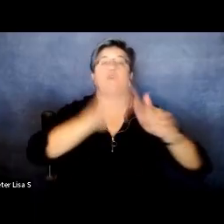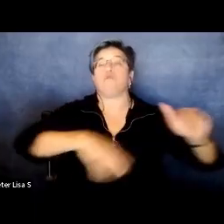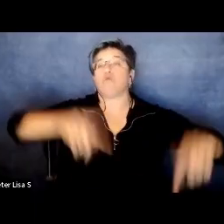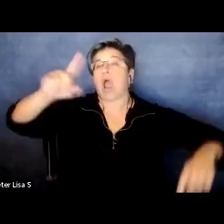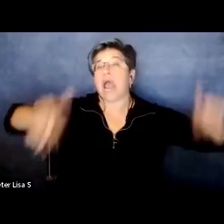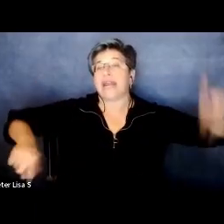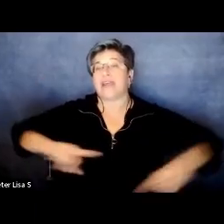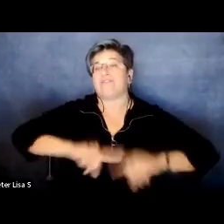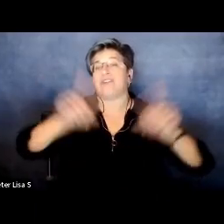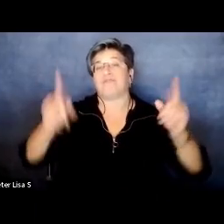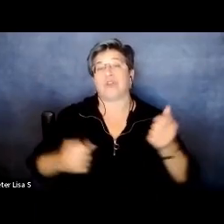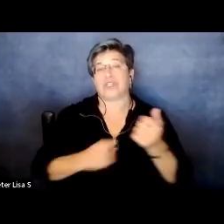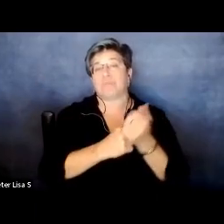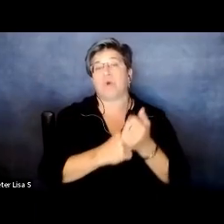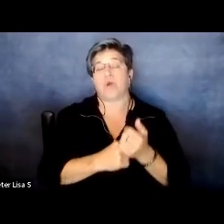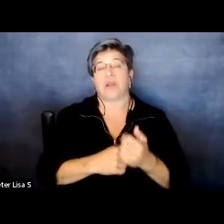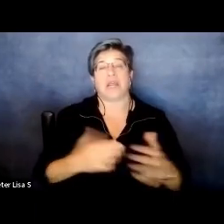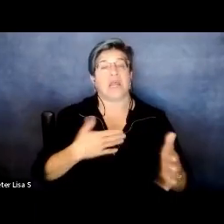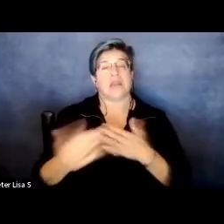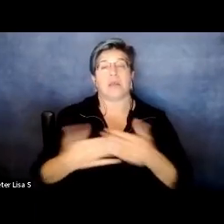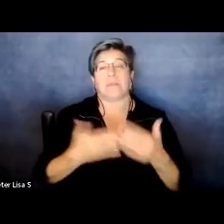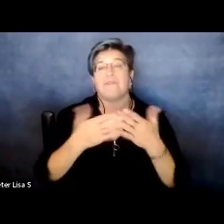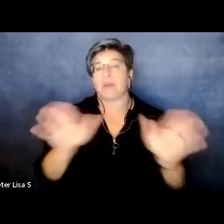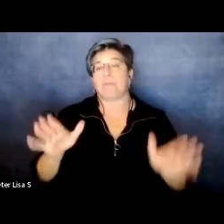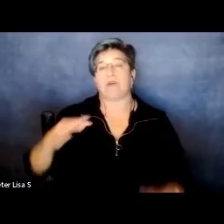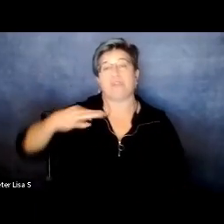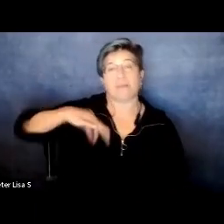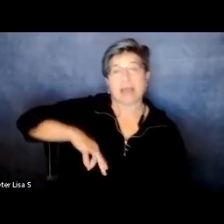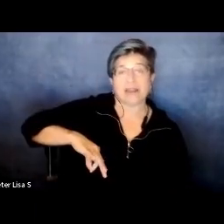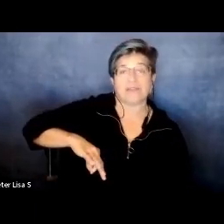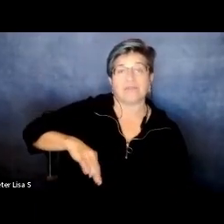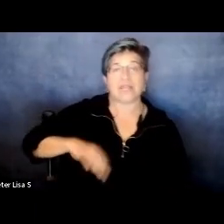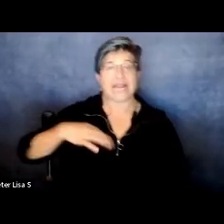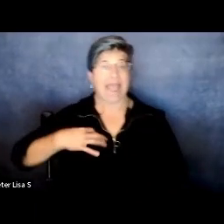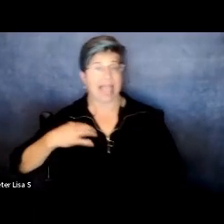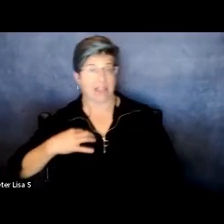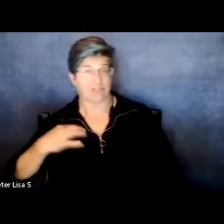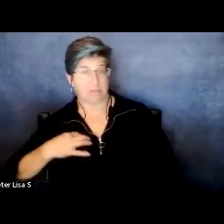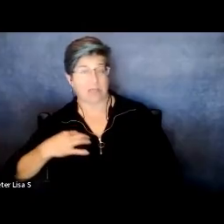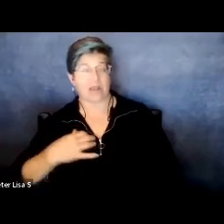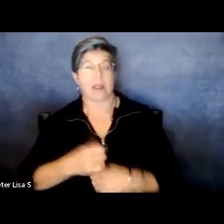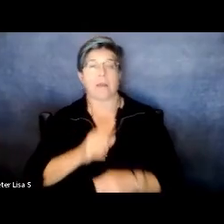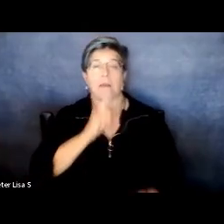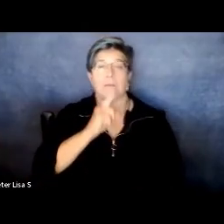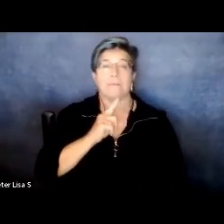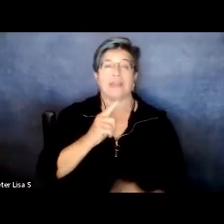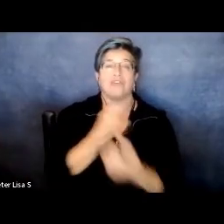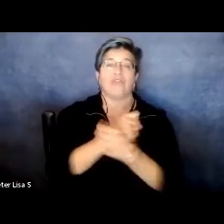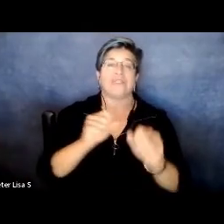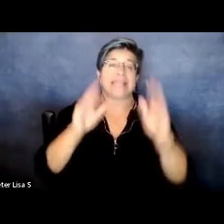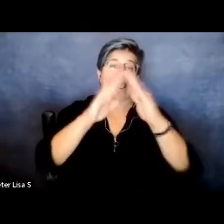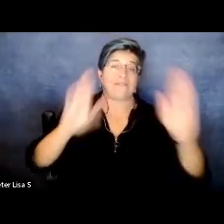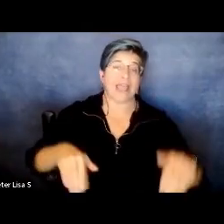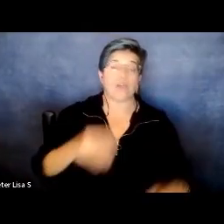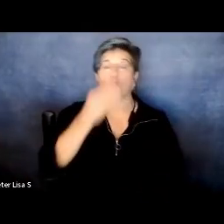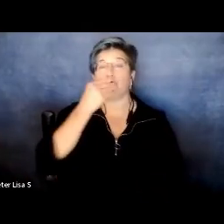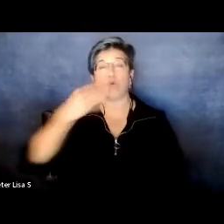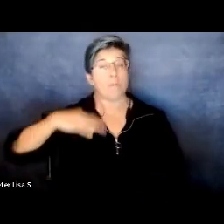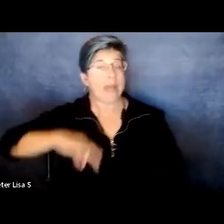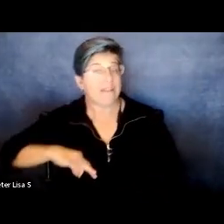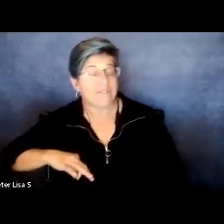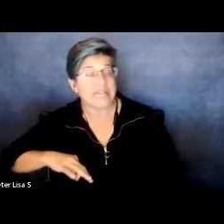it's public benefits eligibility, ensuring safe housing, food